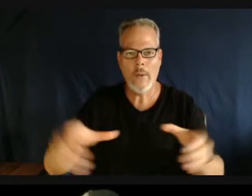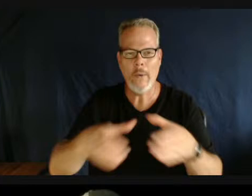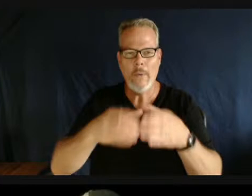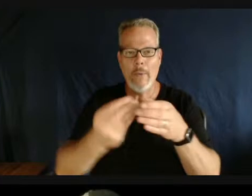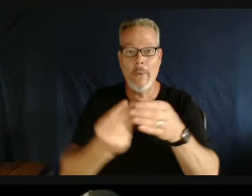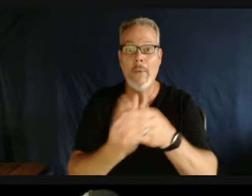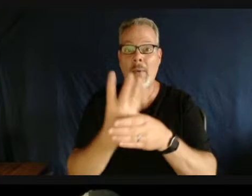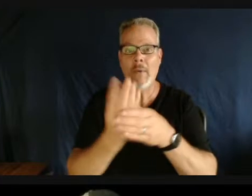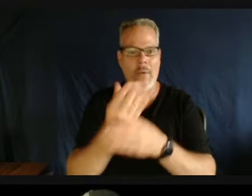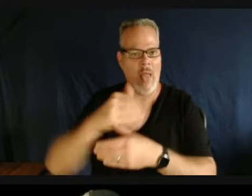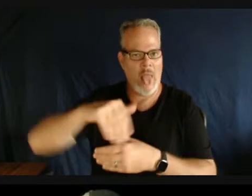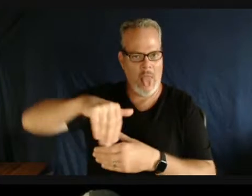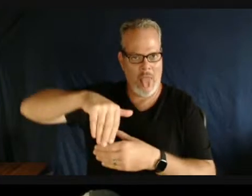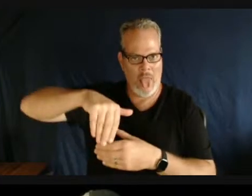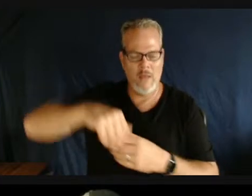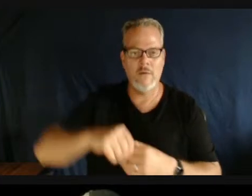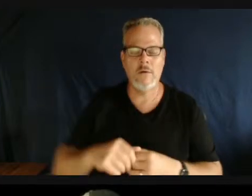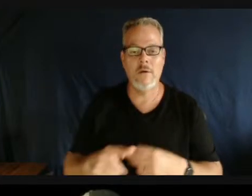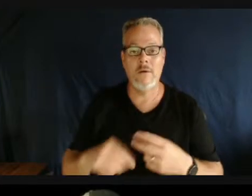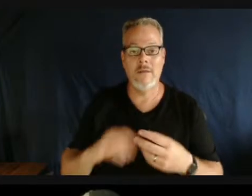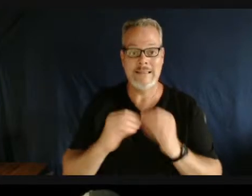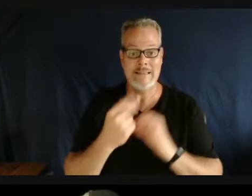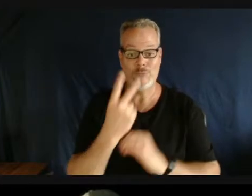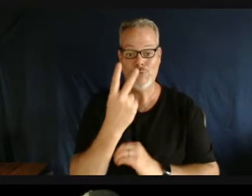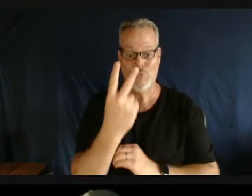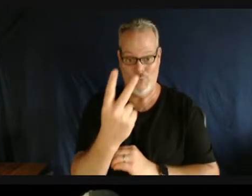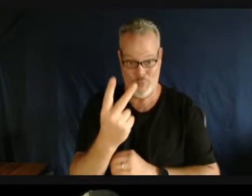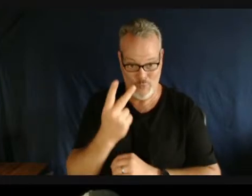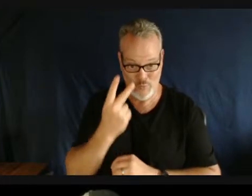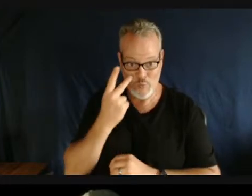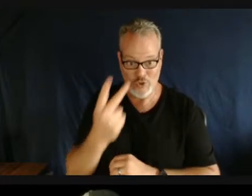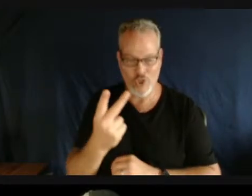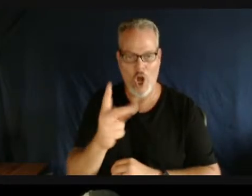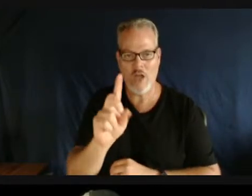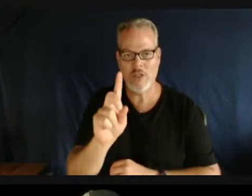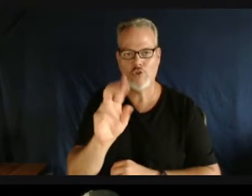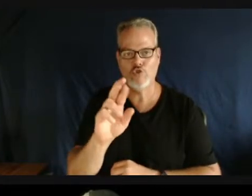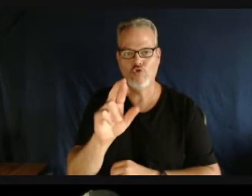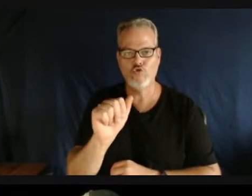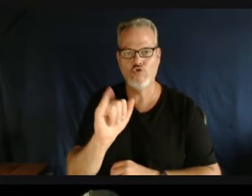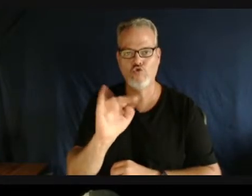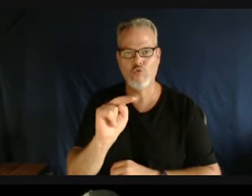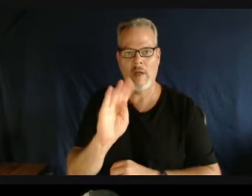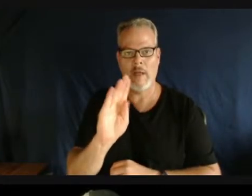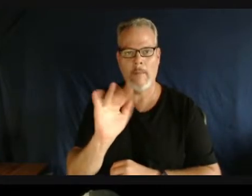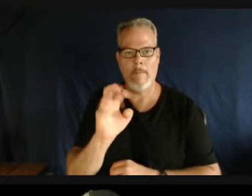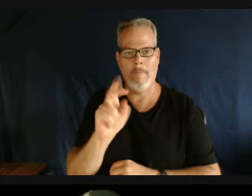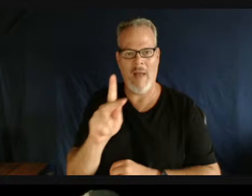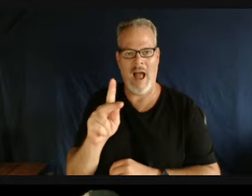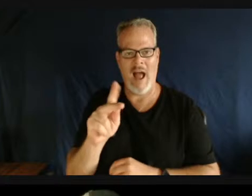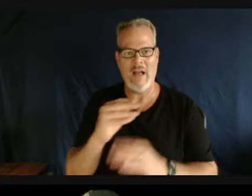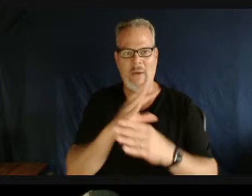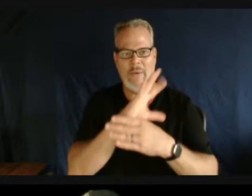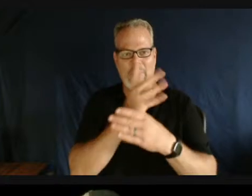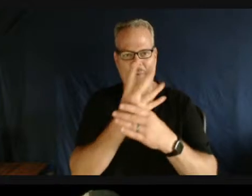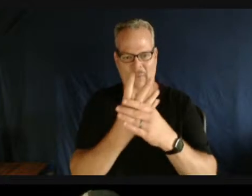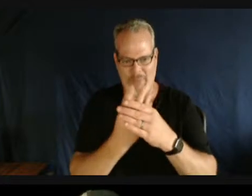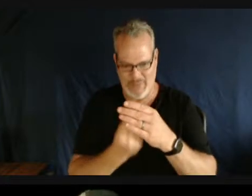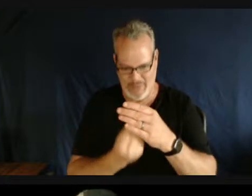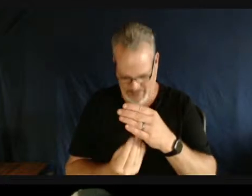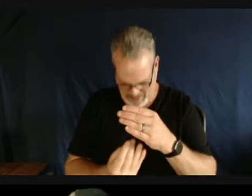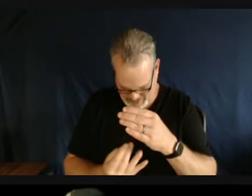that. Episode 2 was when we saw the drain back reverse from 1 and start oozing back out before it starts fountain